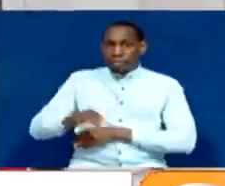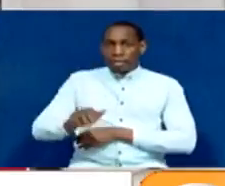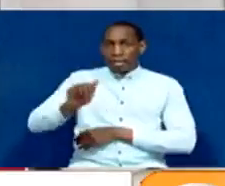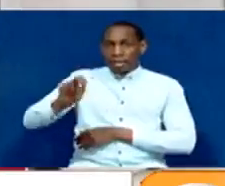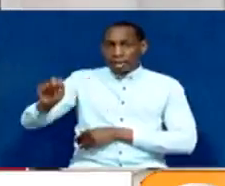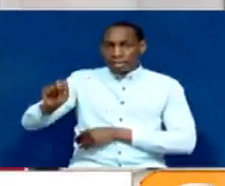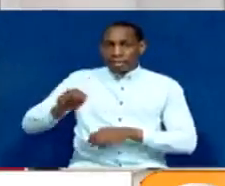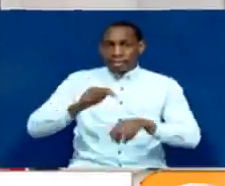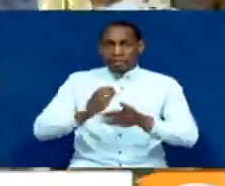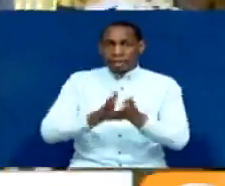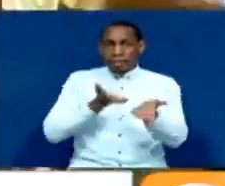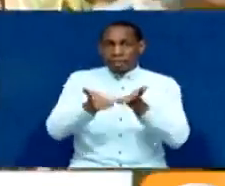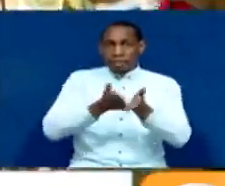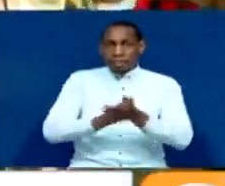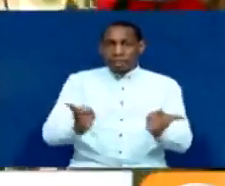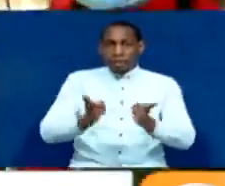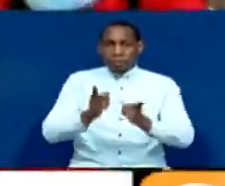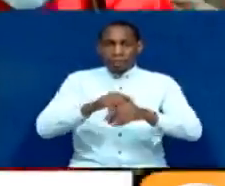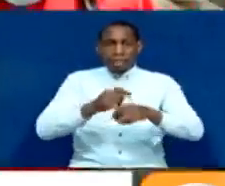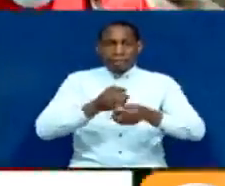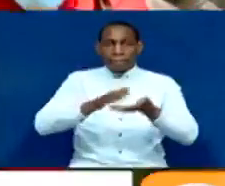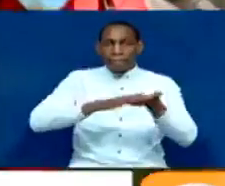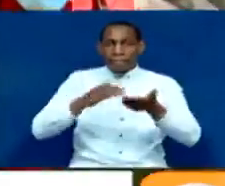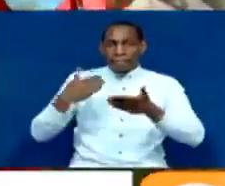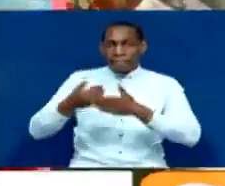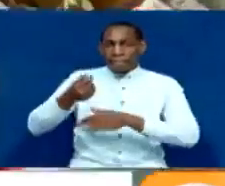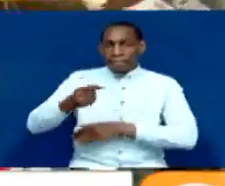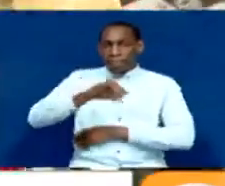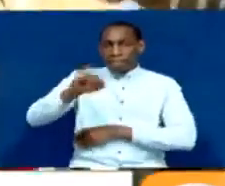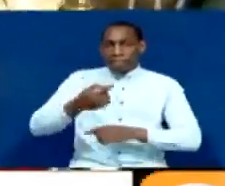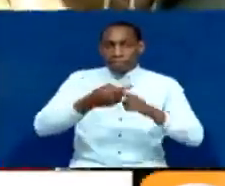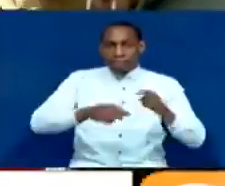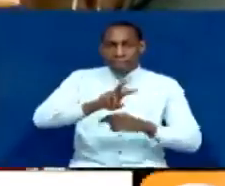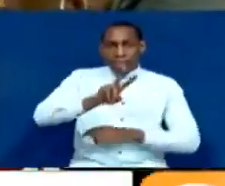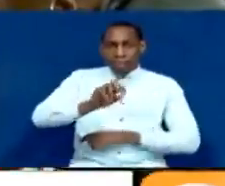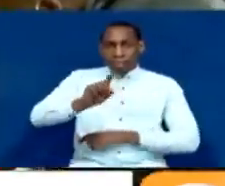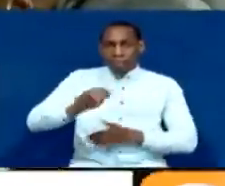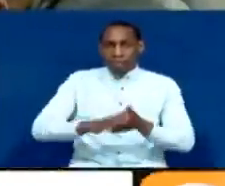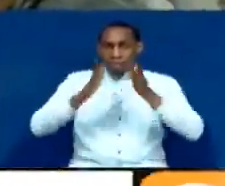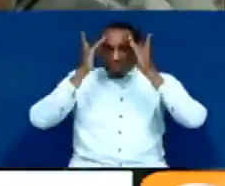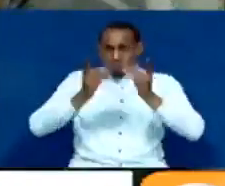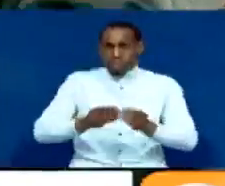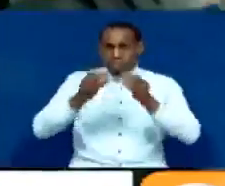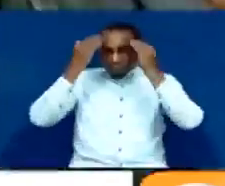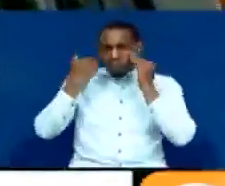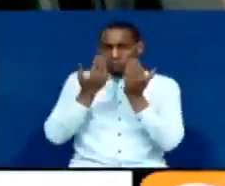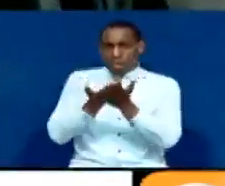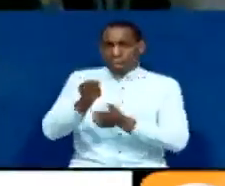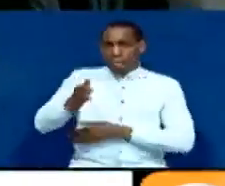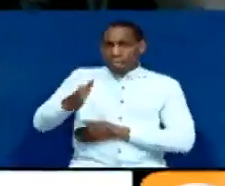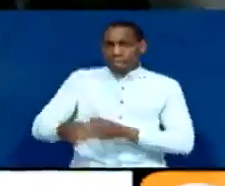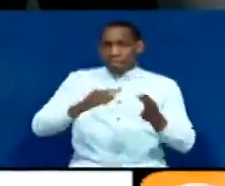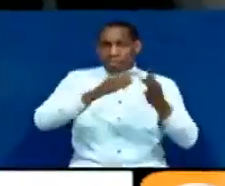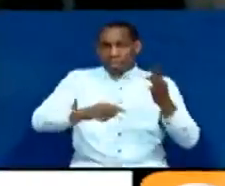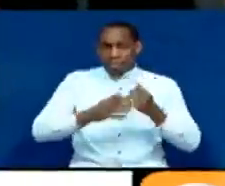of Kananu, who has been serving on interim basis since January this year. In the ruling, appeal court judges Wanjiru